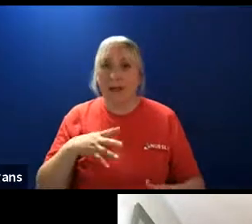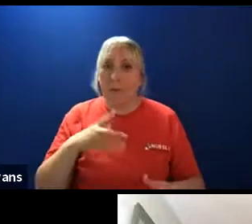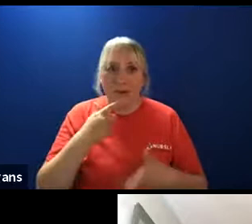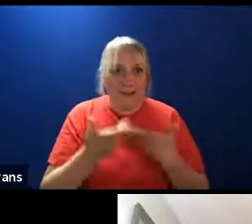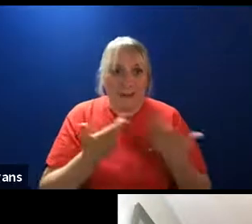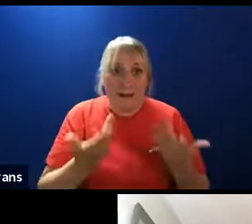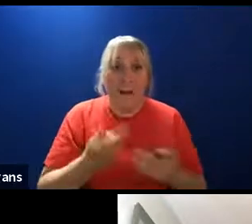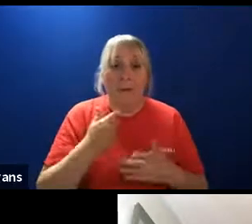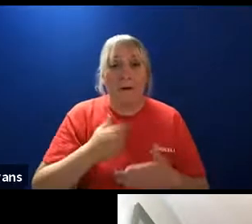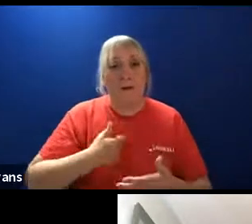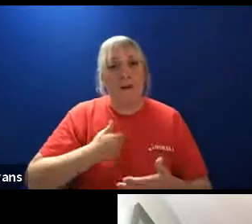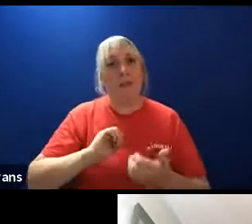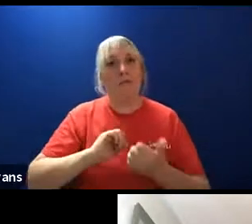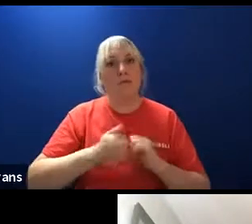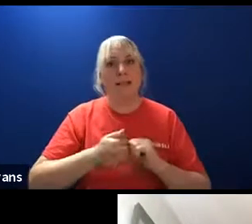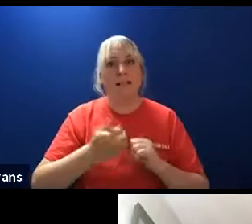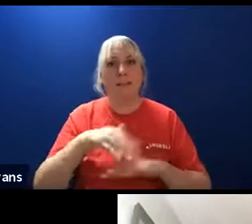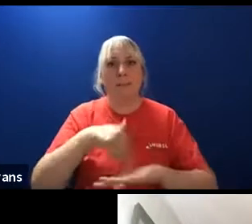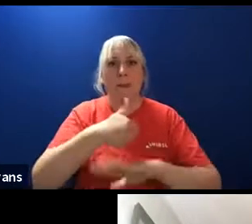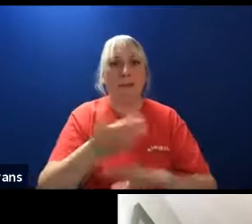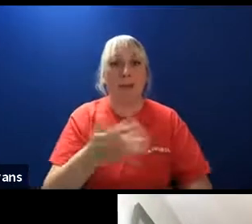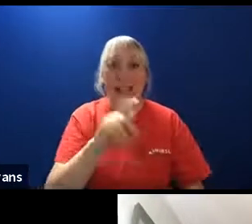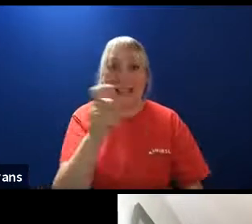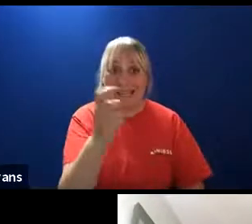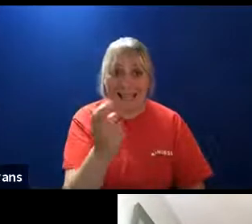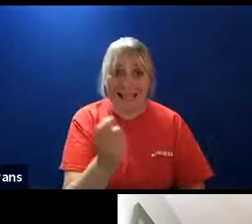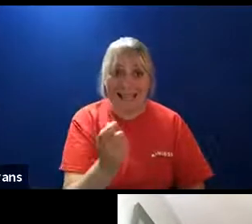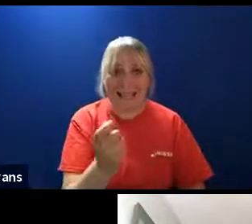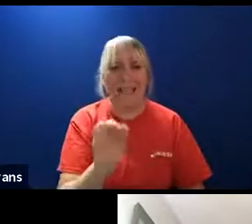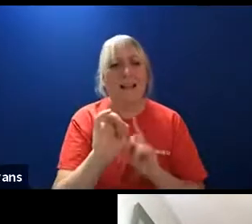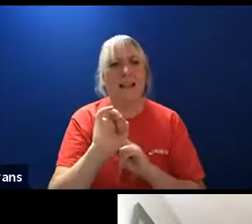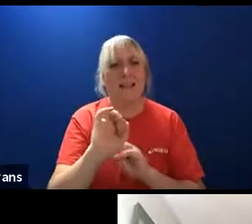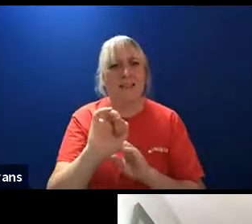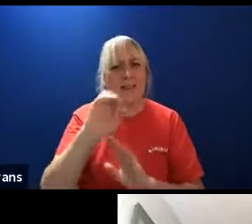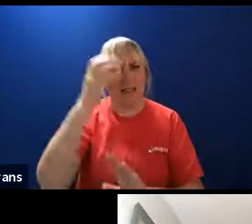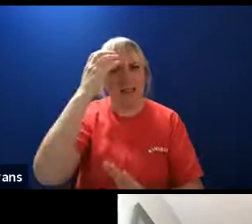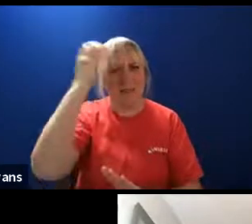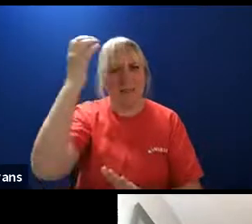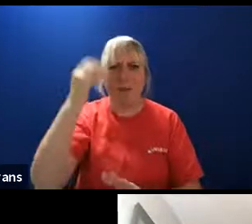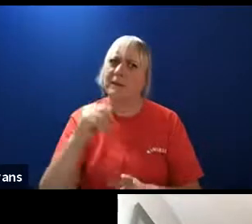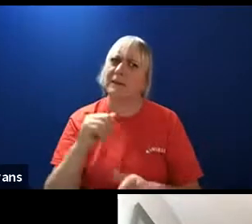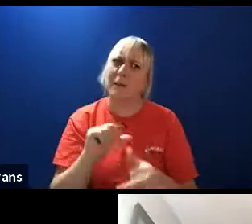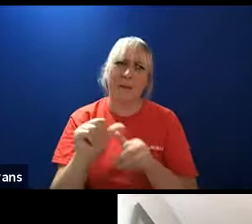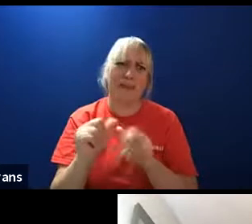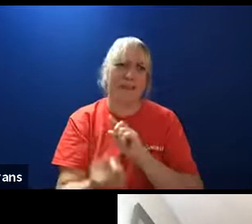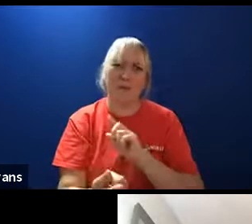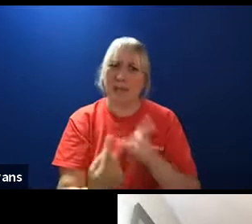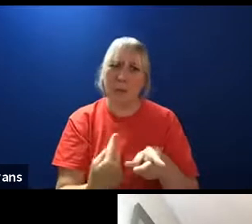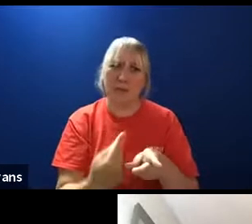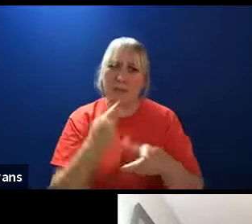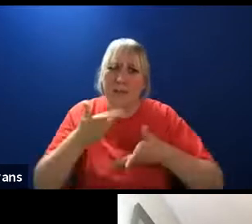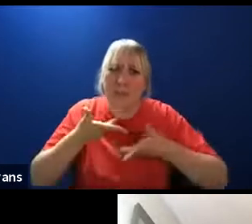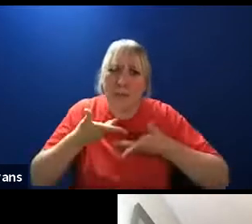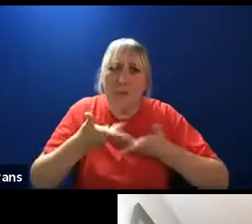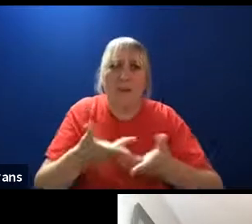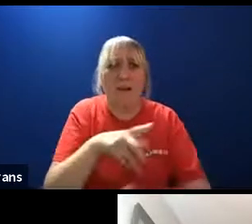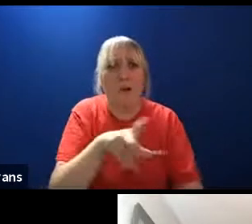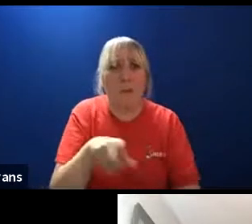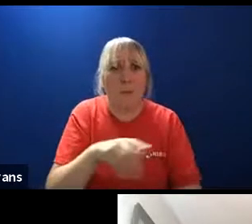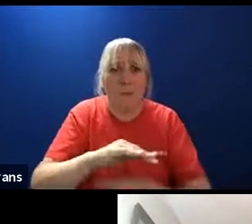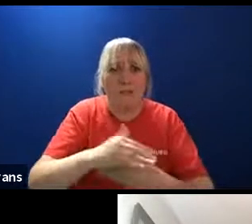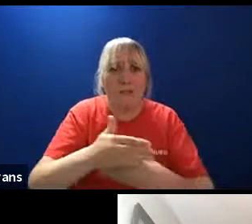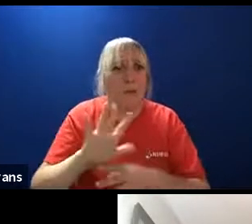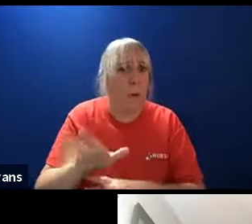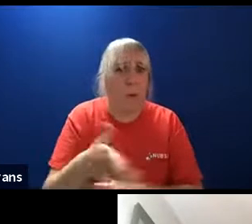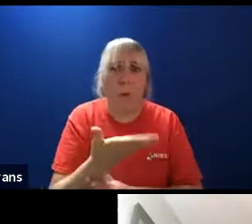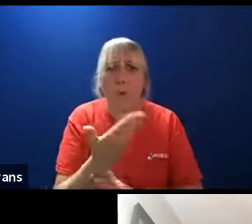and I have to say there too, the government has been much more responsive in terms of providing computers for all children in schools in